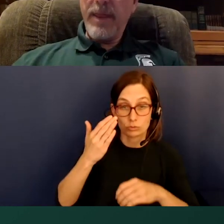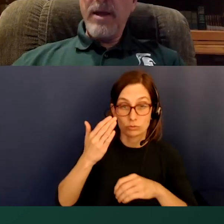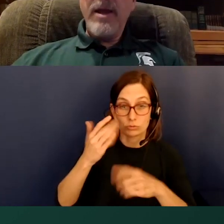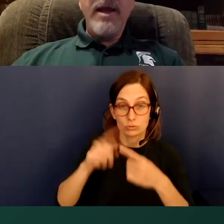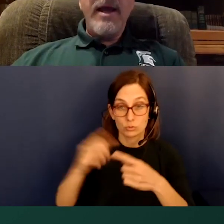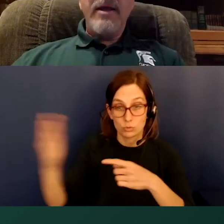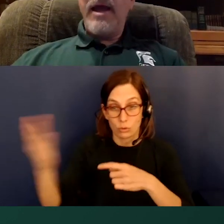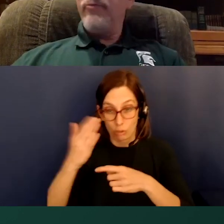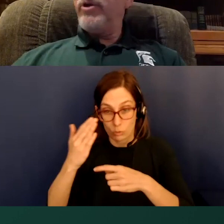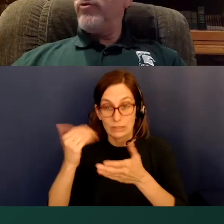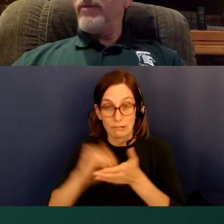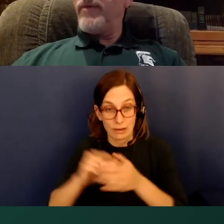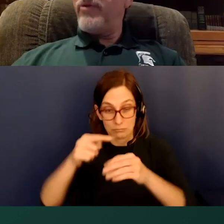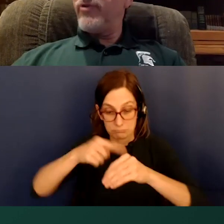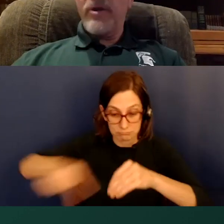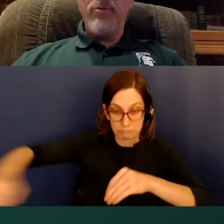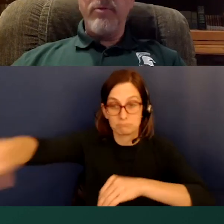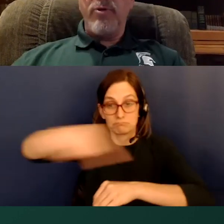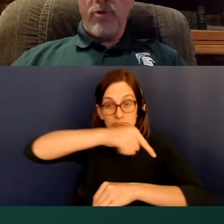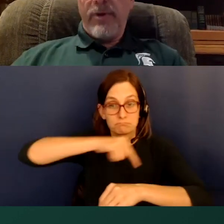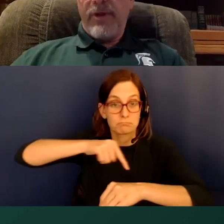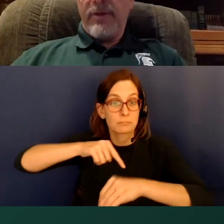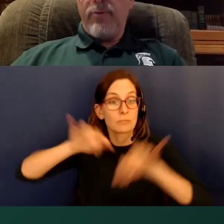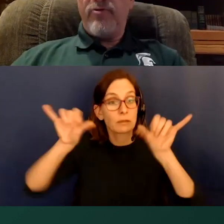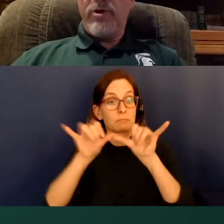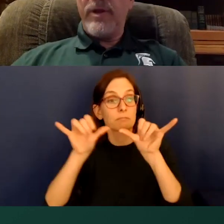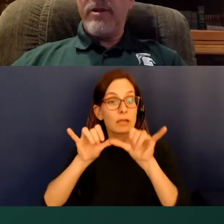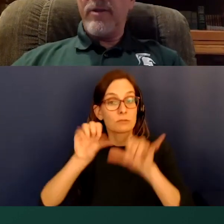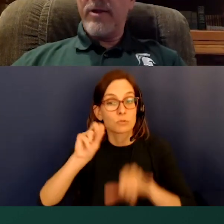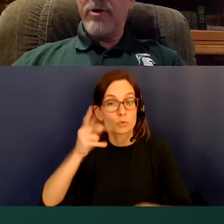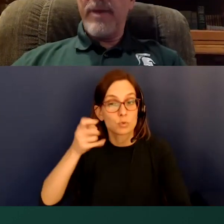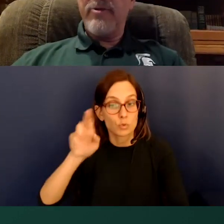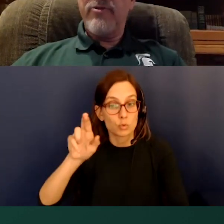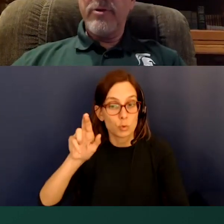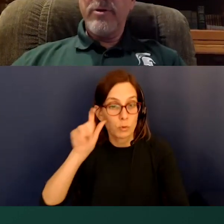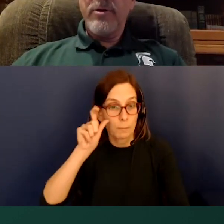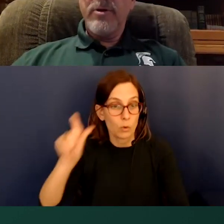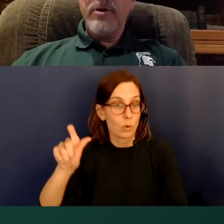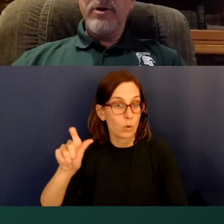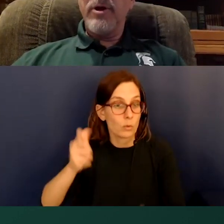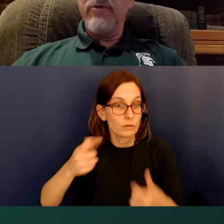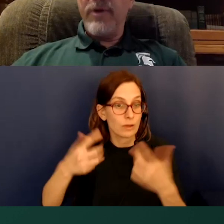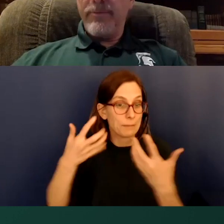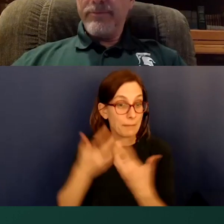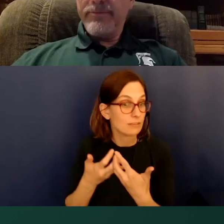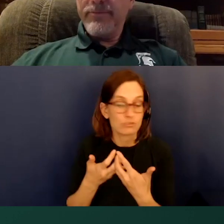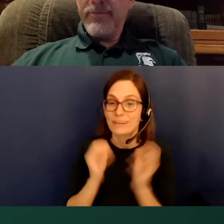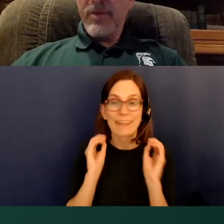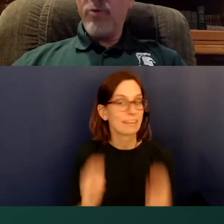okay? And we could do that by measuring the supermoon. What do we think? Which one of these is that going to match? None of